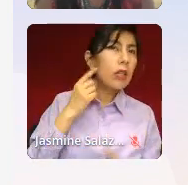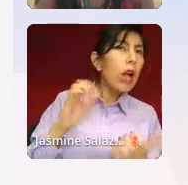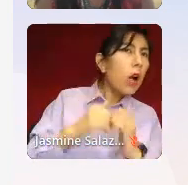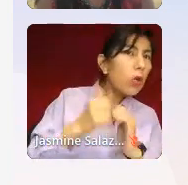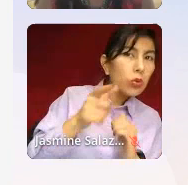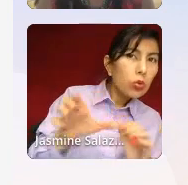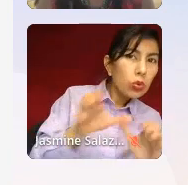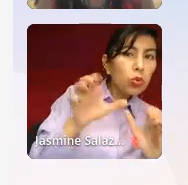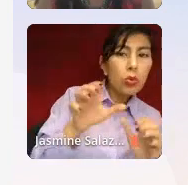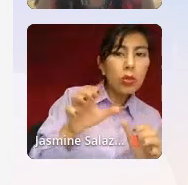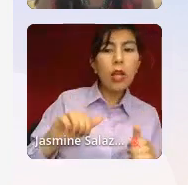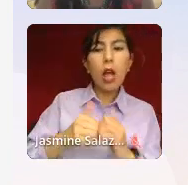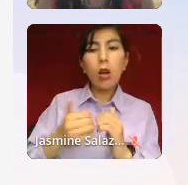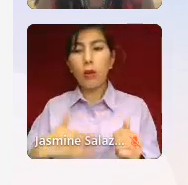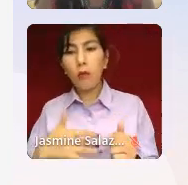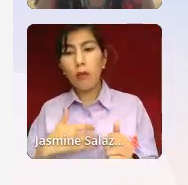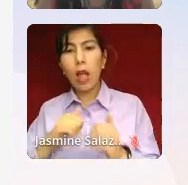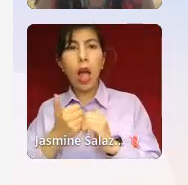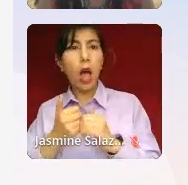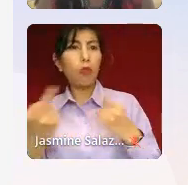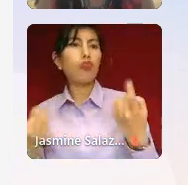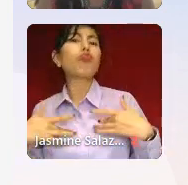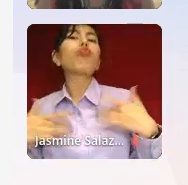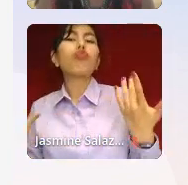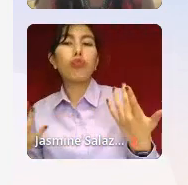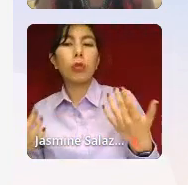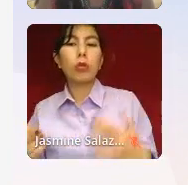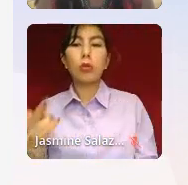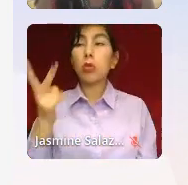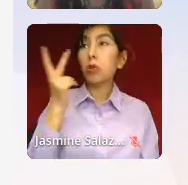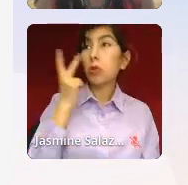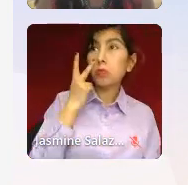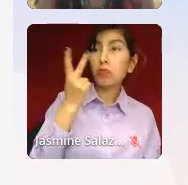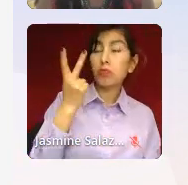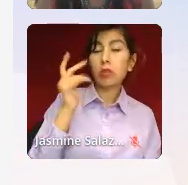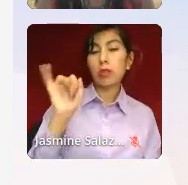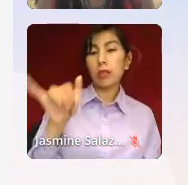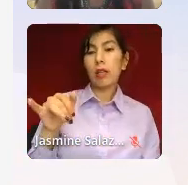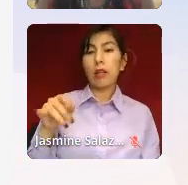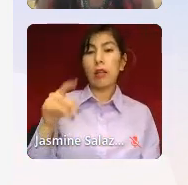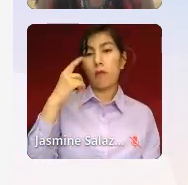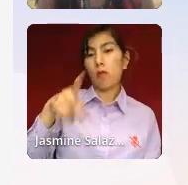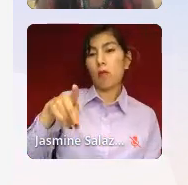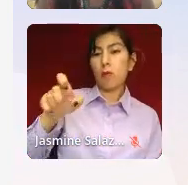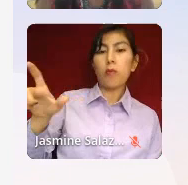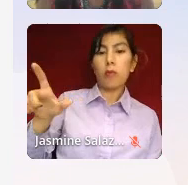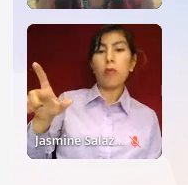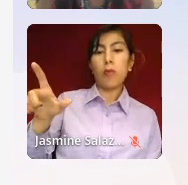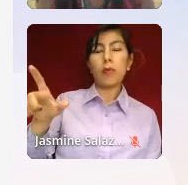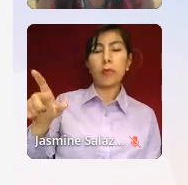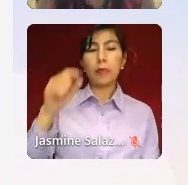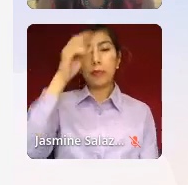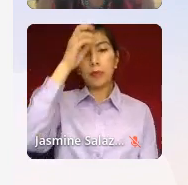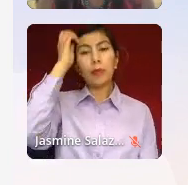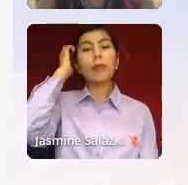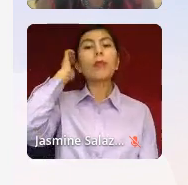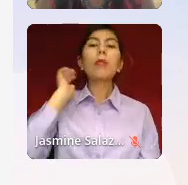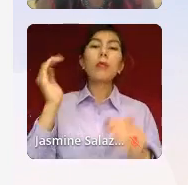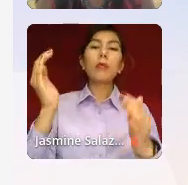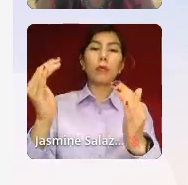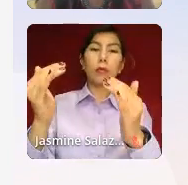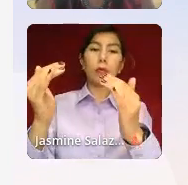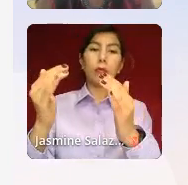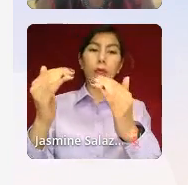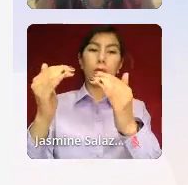you're feeling, how things are going for you. So keep an eye out for event polls. Next to the